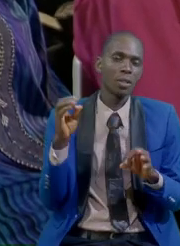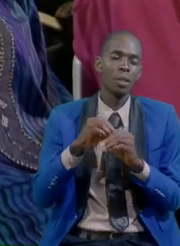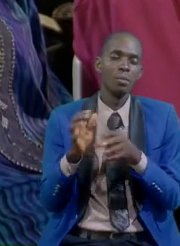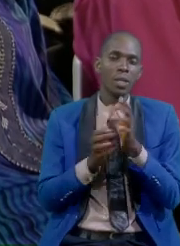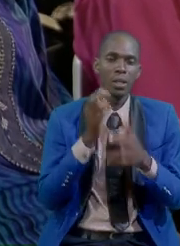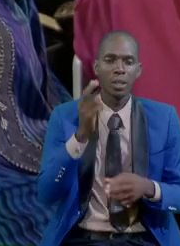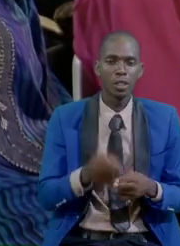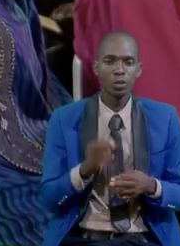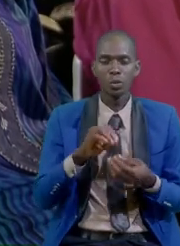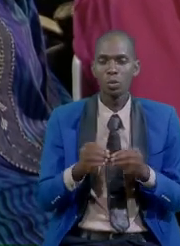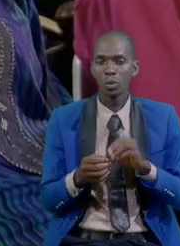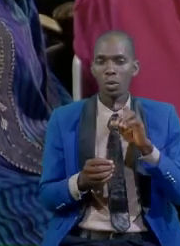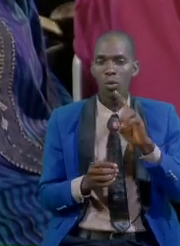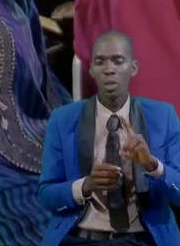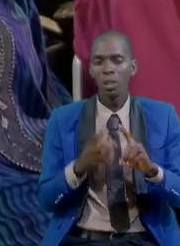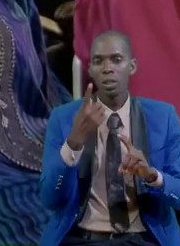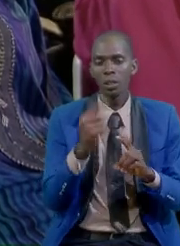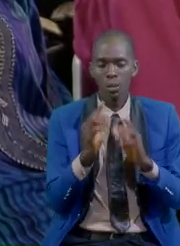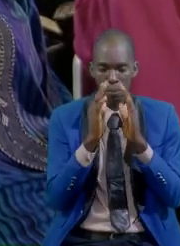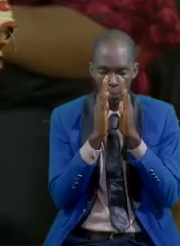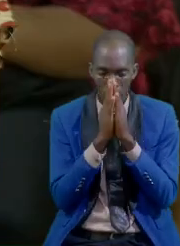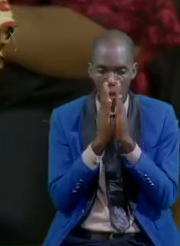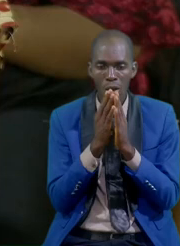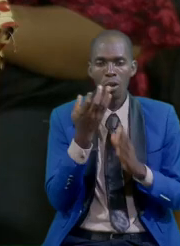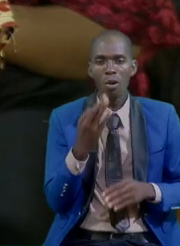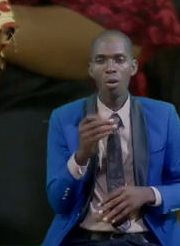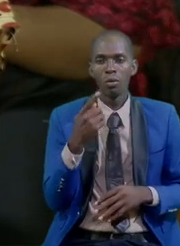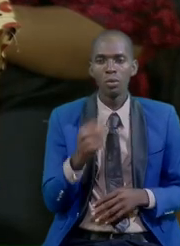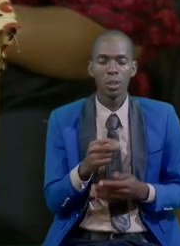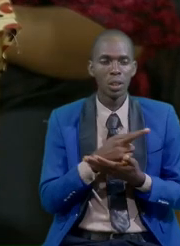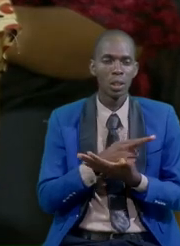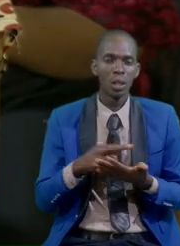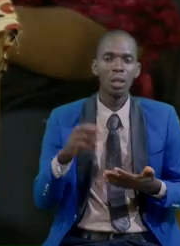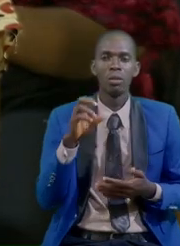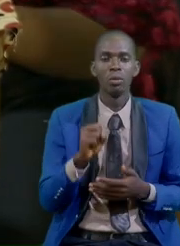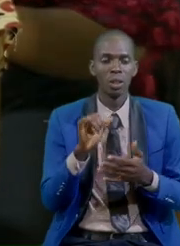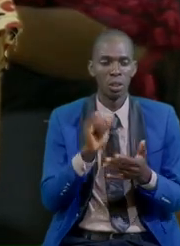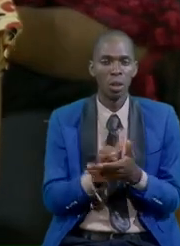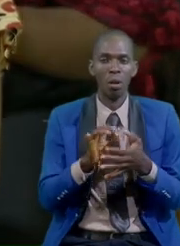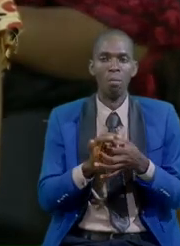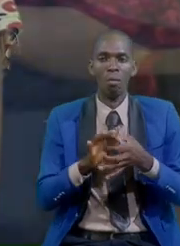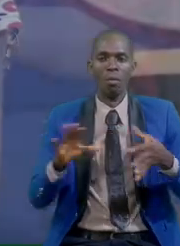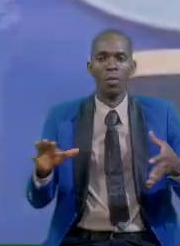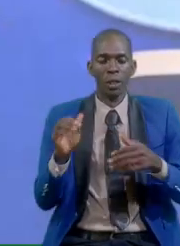Number one is the prayer of the righteous that looses